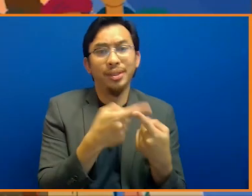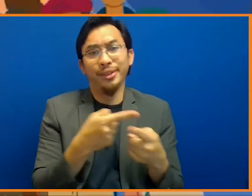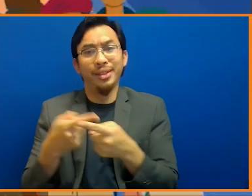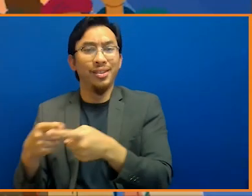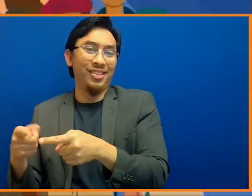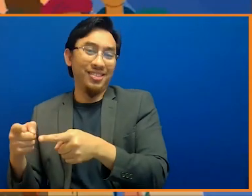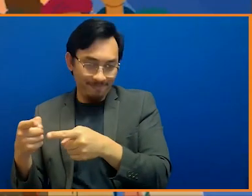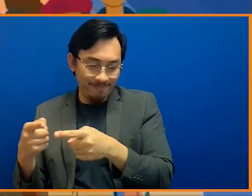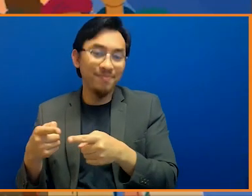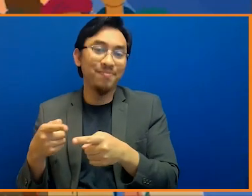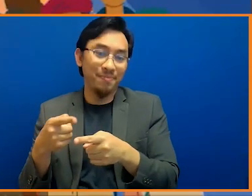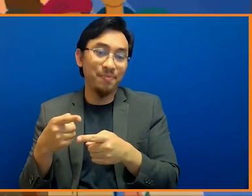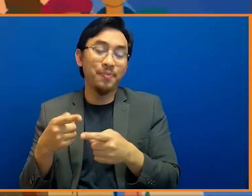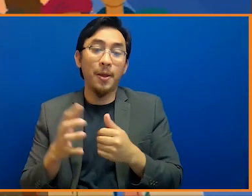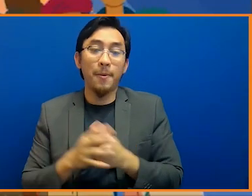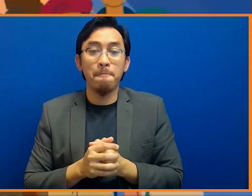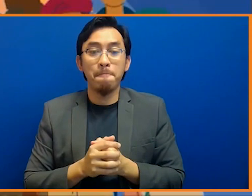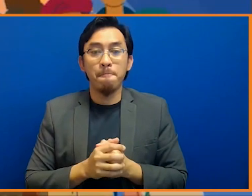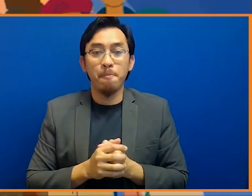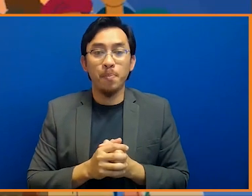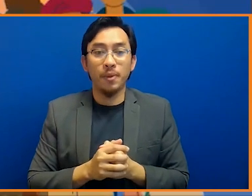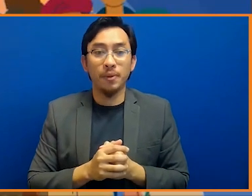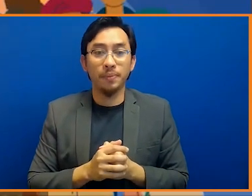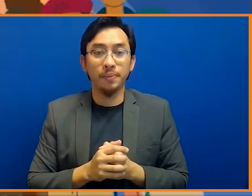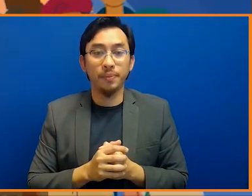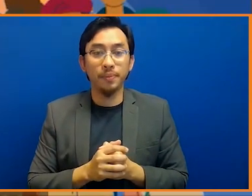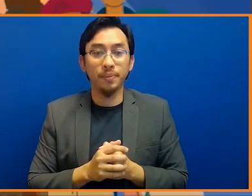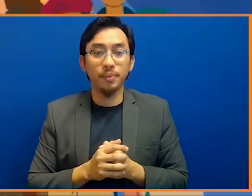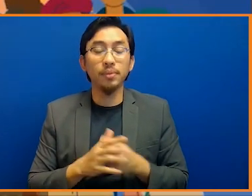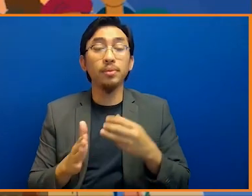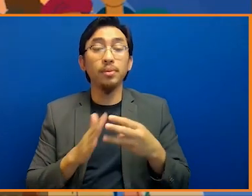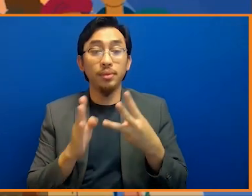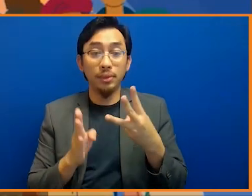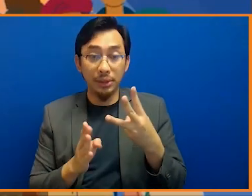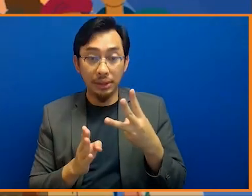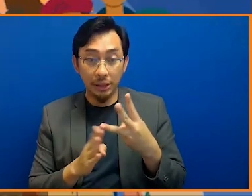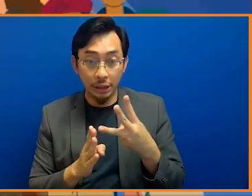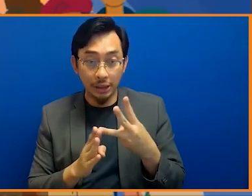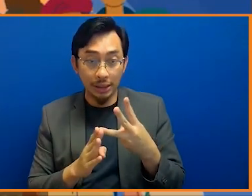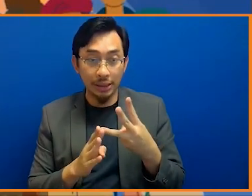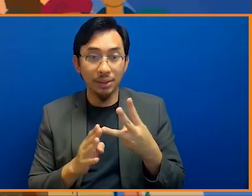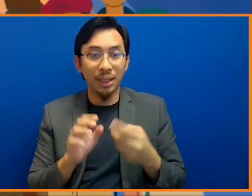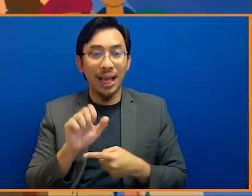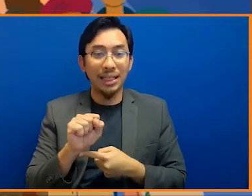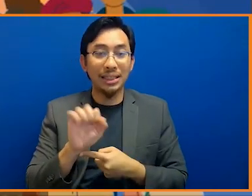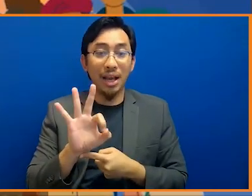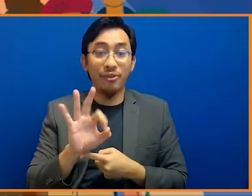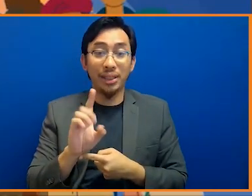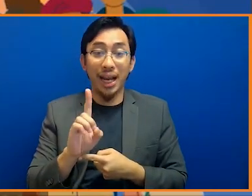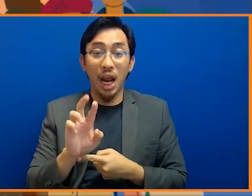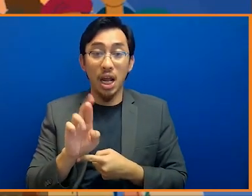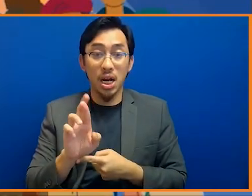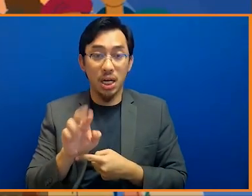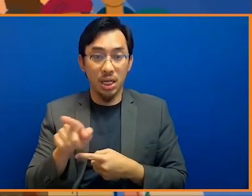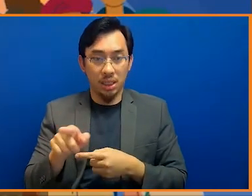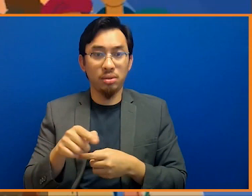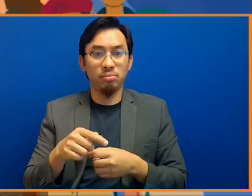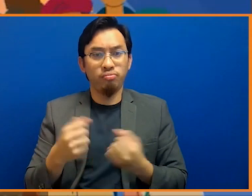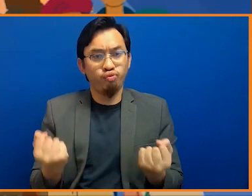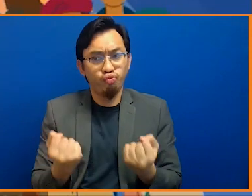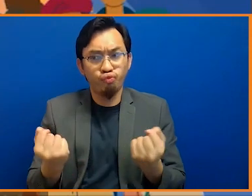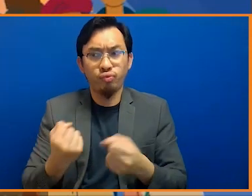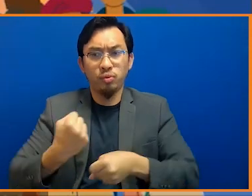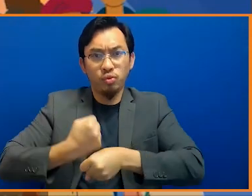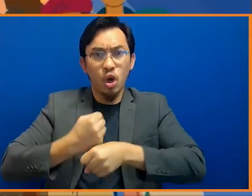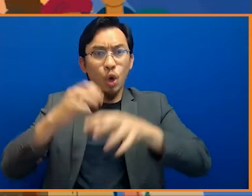coastal cave in in Aceh. And then number three, SFDRR is an active global framework